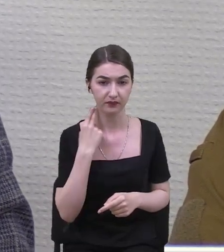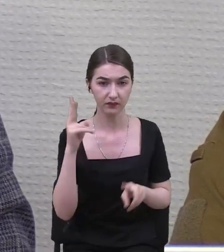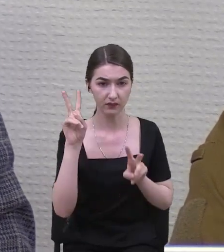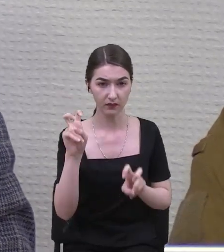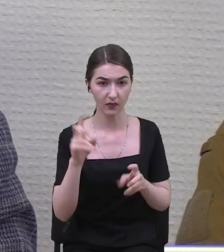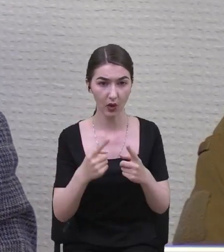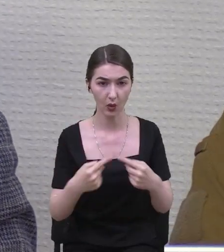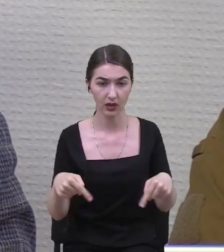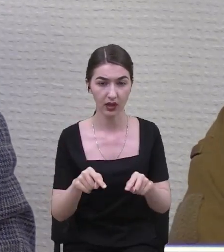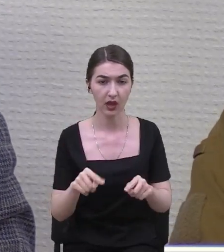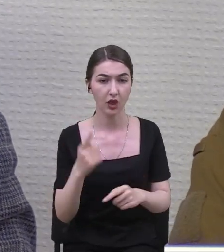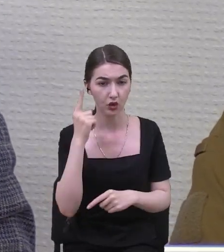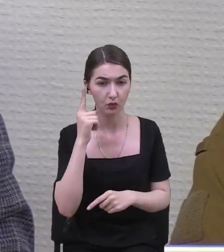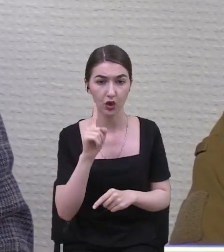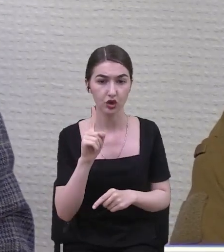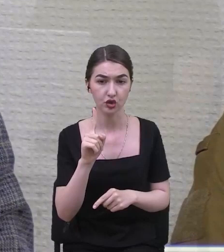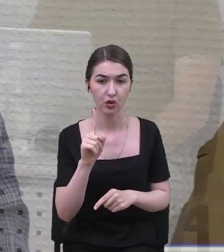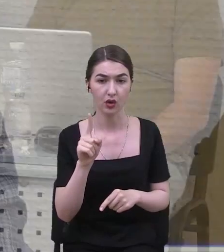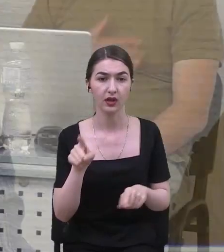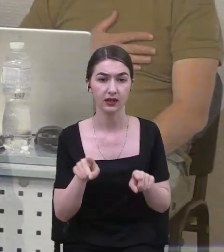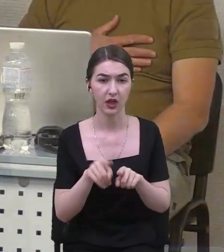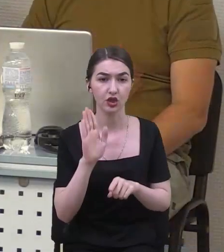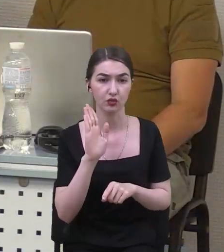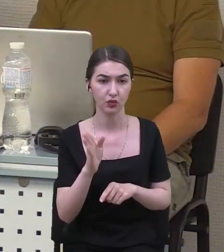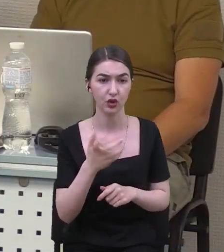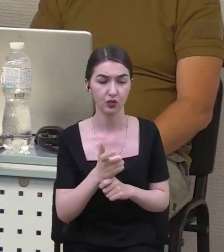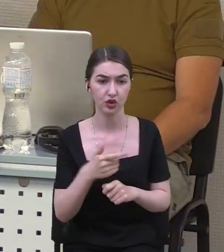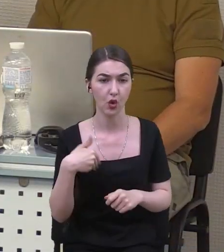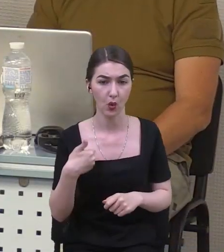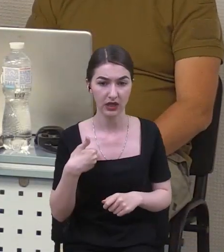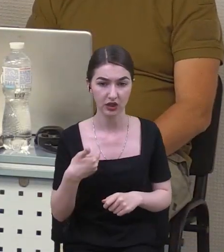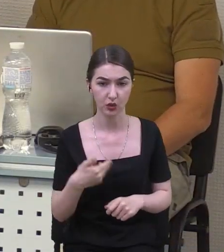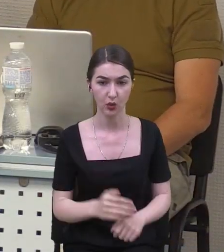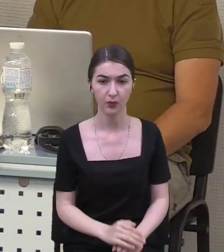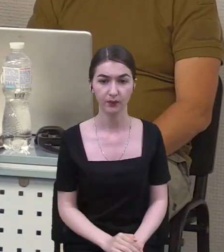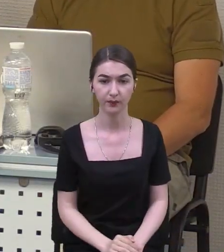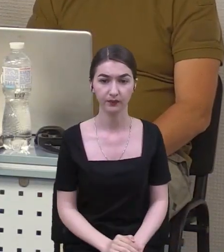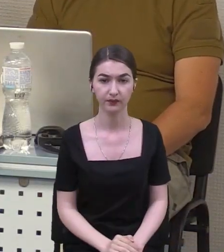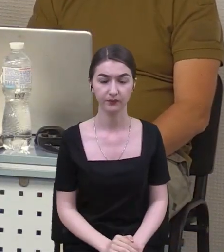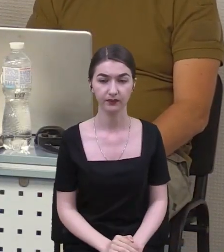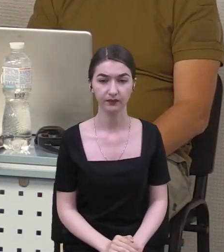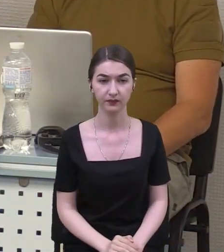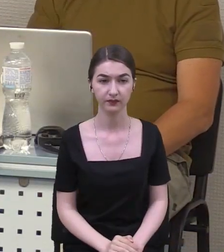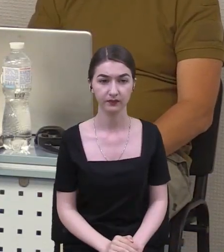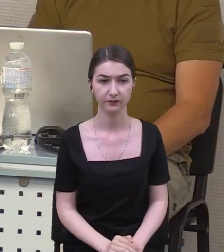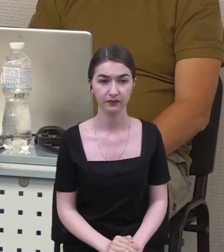these endeavors. So thank you very much for your time. Thanks a lot. Thank you for this opportunity. Can I take this one? Yes, excellent. Go.